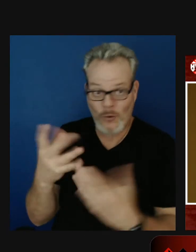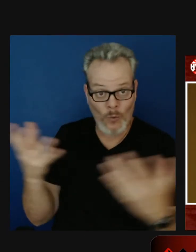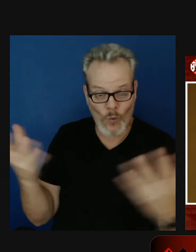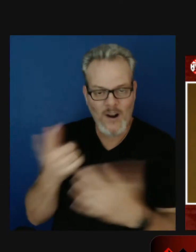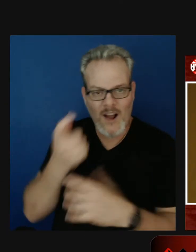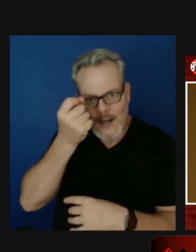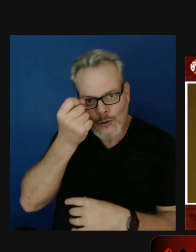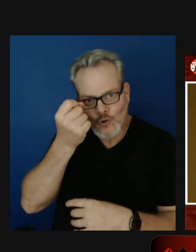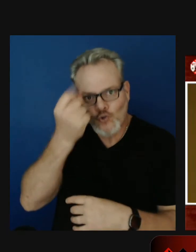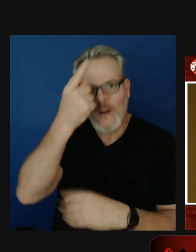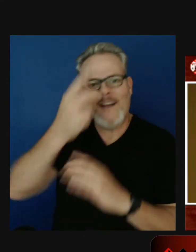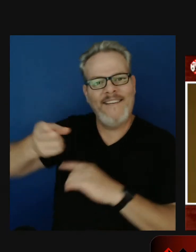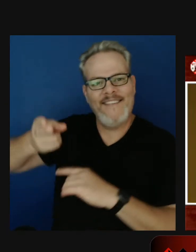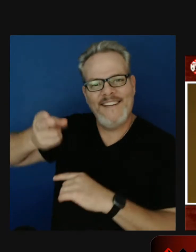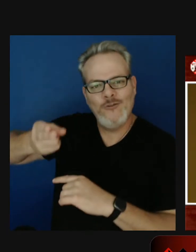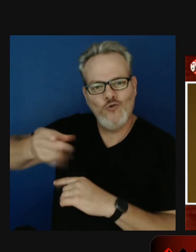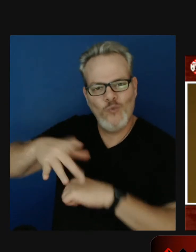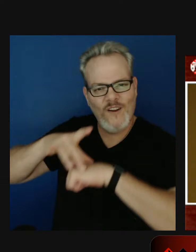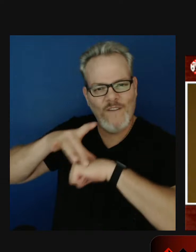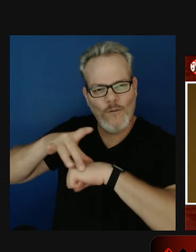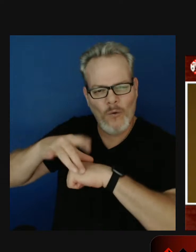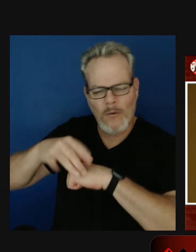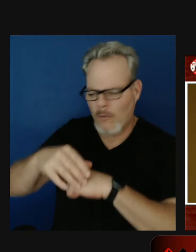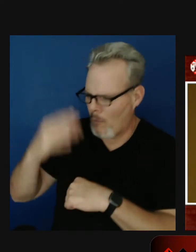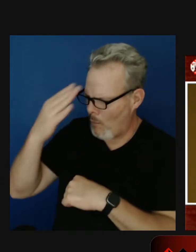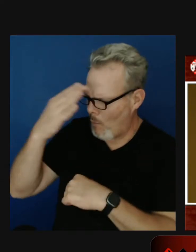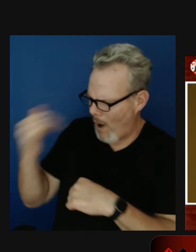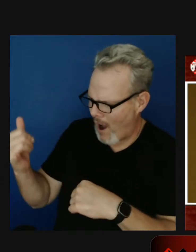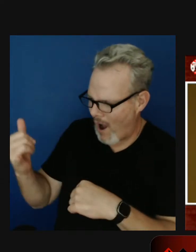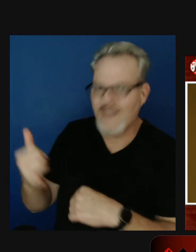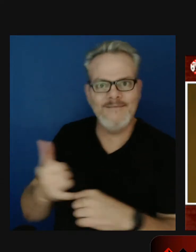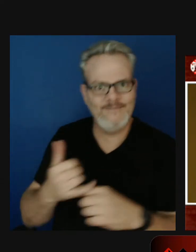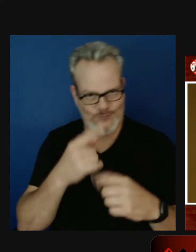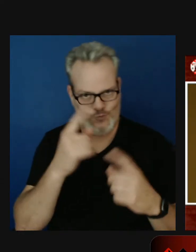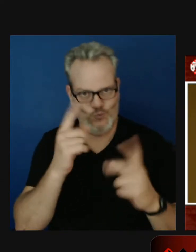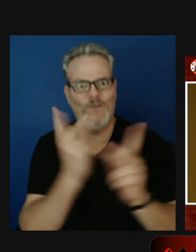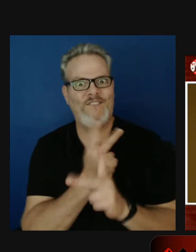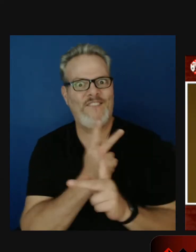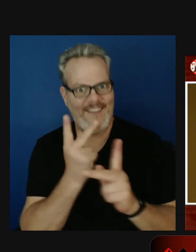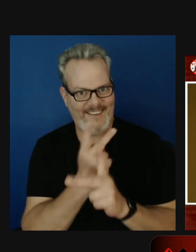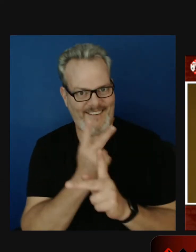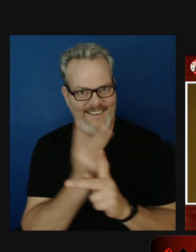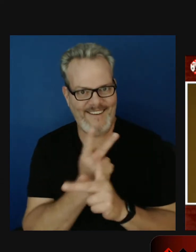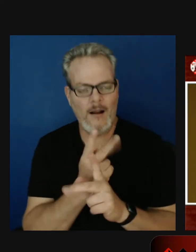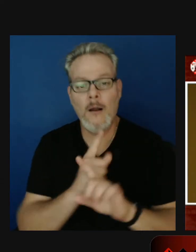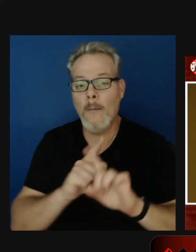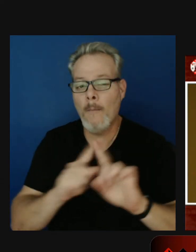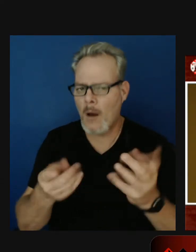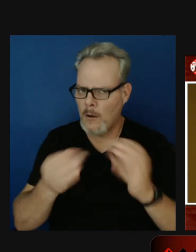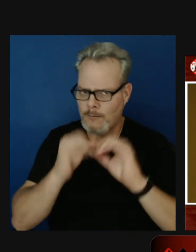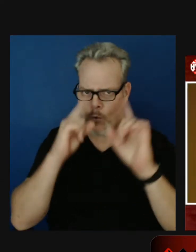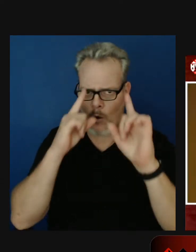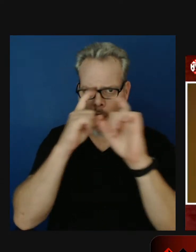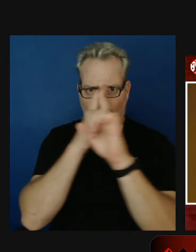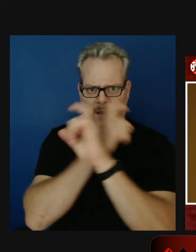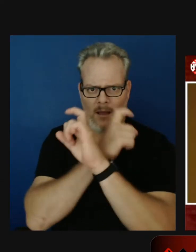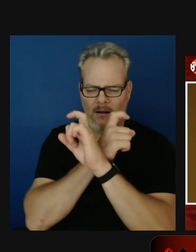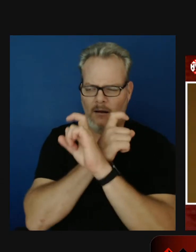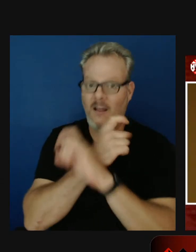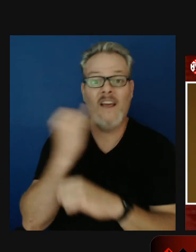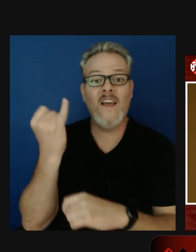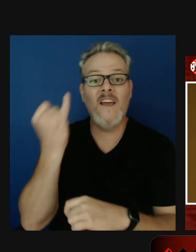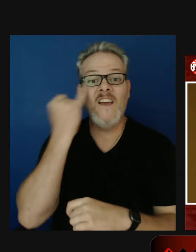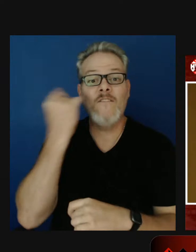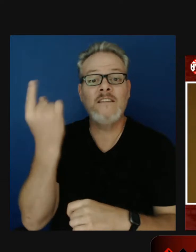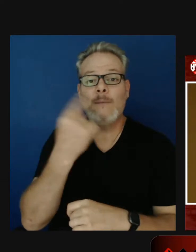of, oh, why do you want to look at it? To figure it out. But it's a lot more complicated than that. When someone says, well, if I want to pay you